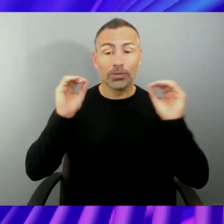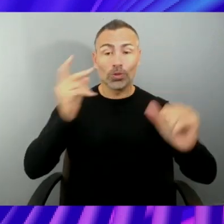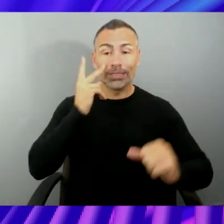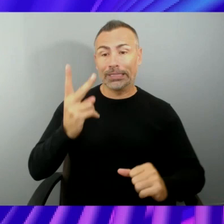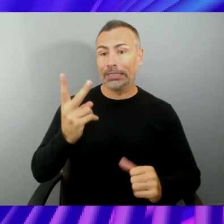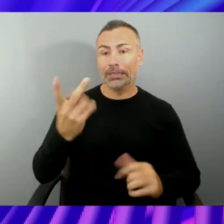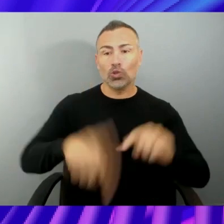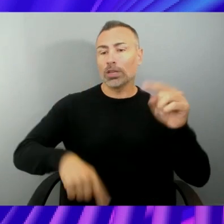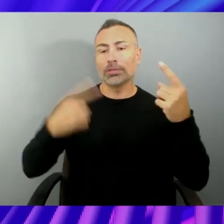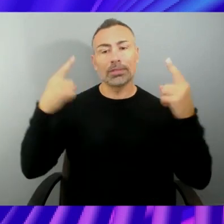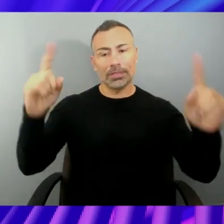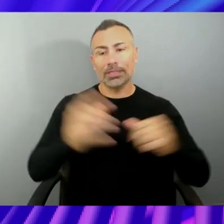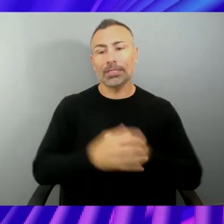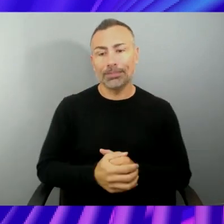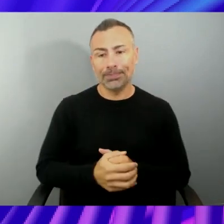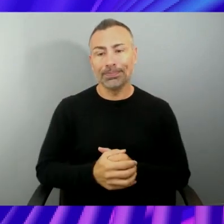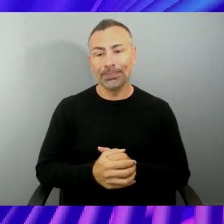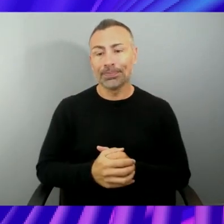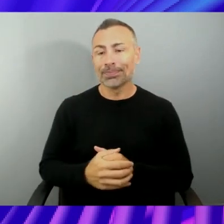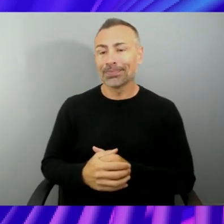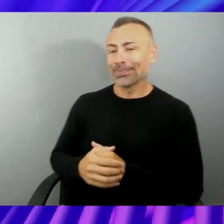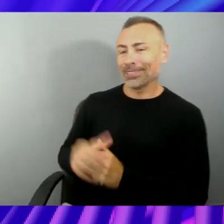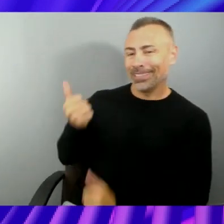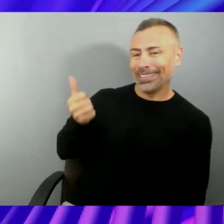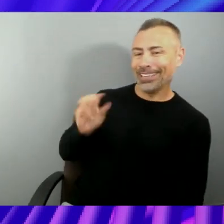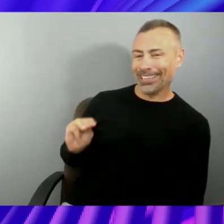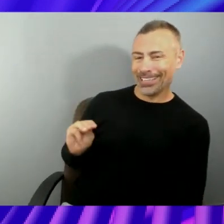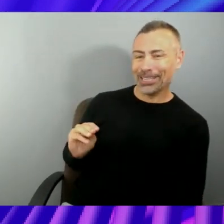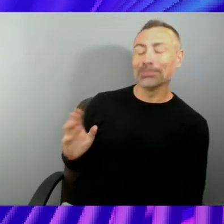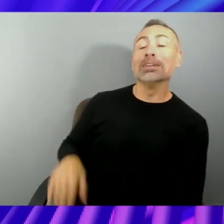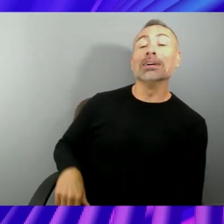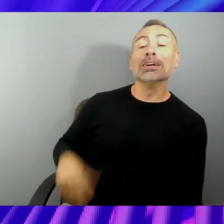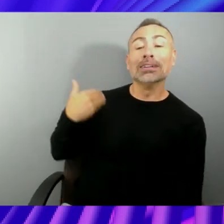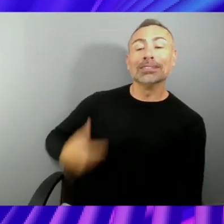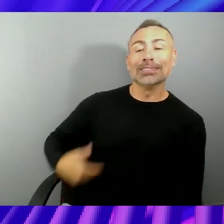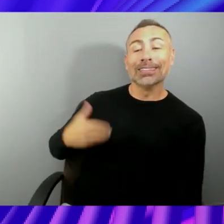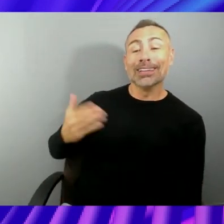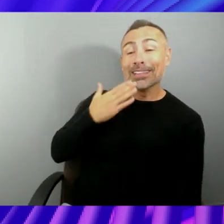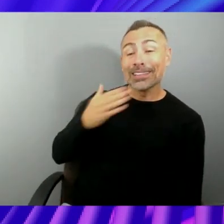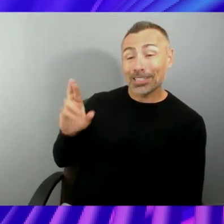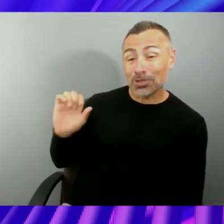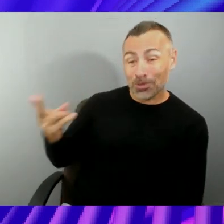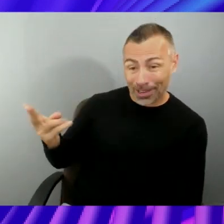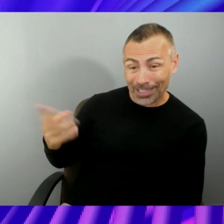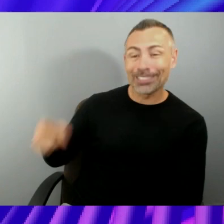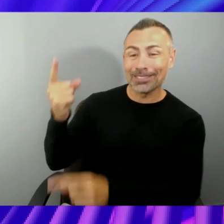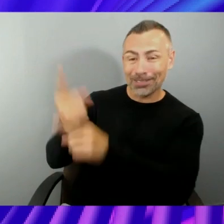original, too. Like, how do I determine what to care about, right? You need these tenets guiding you. You got it.